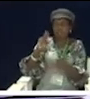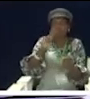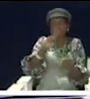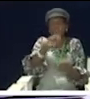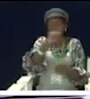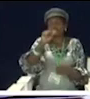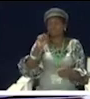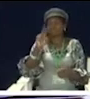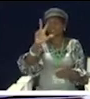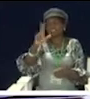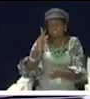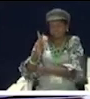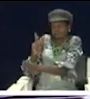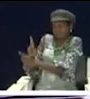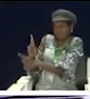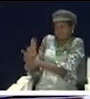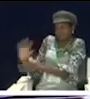3.